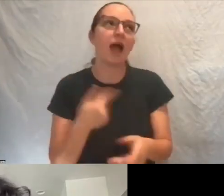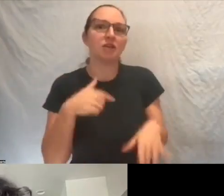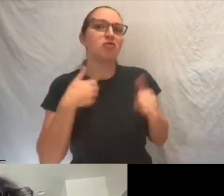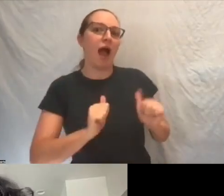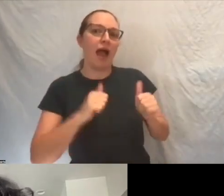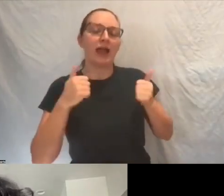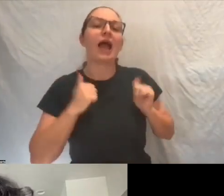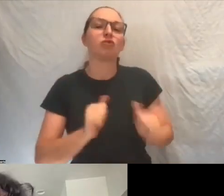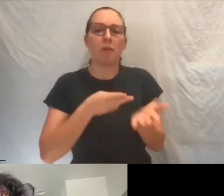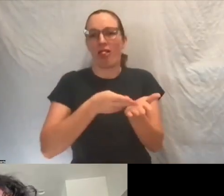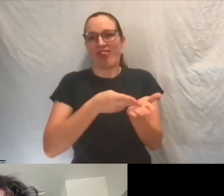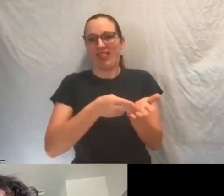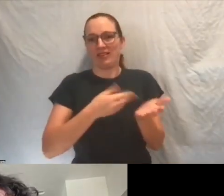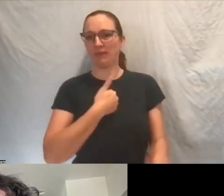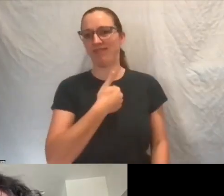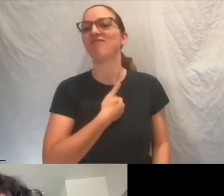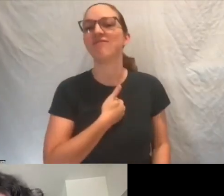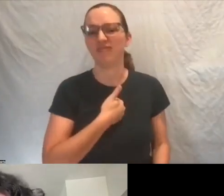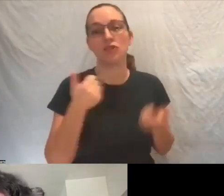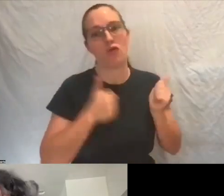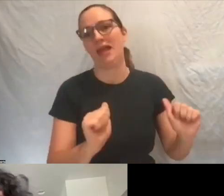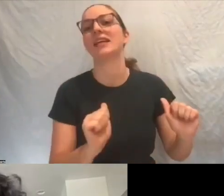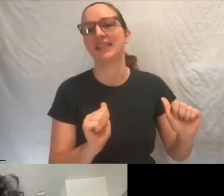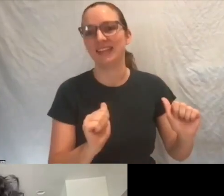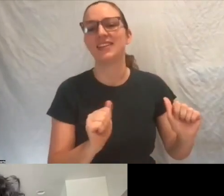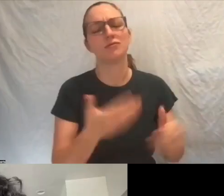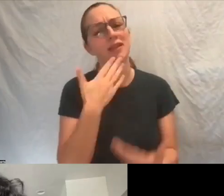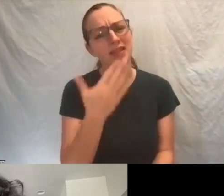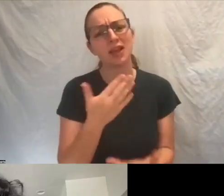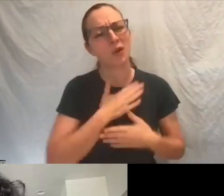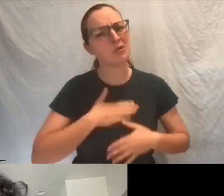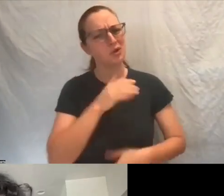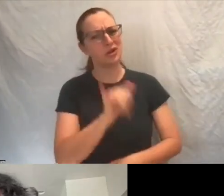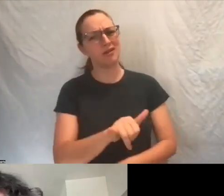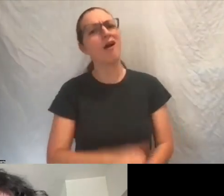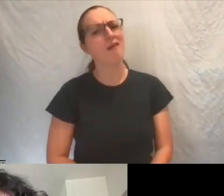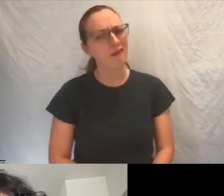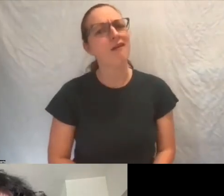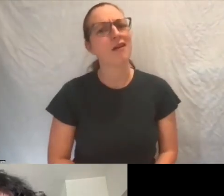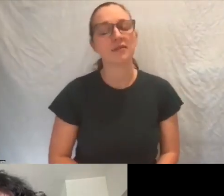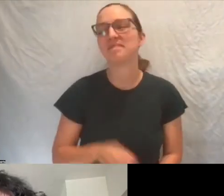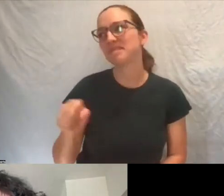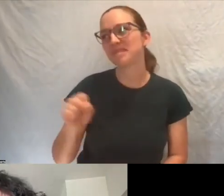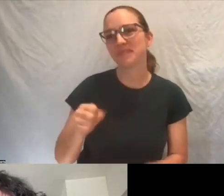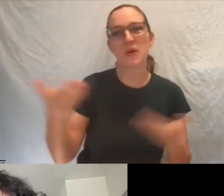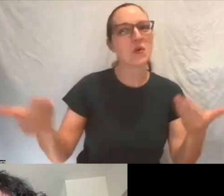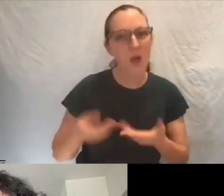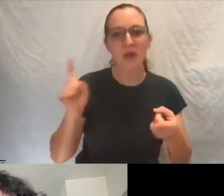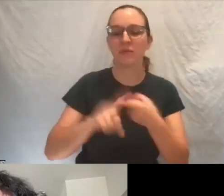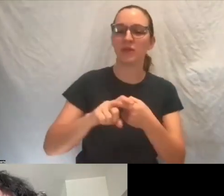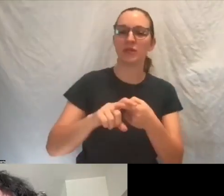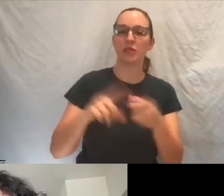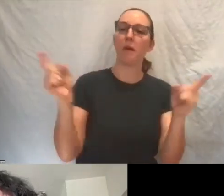as authentically myself as possible. So thank you. I really appreciate that. Yes. Well, welcome to Meet the